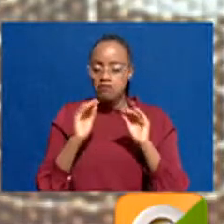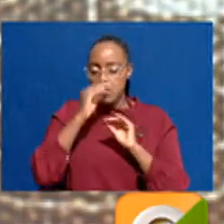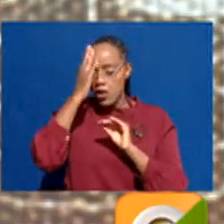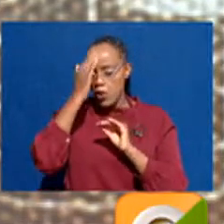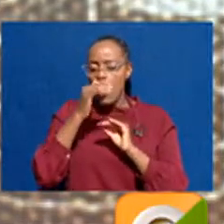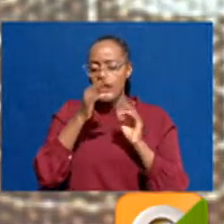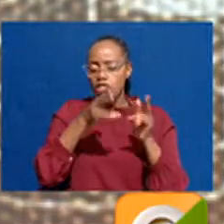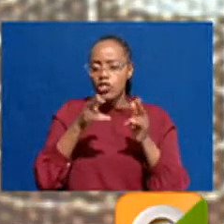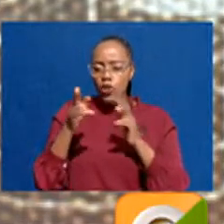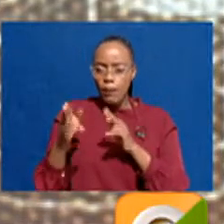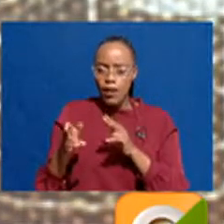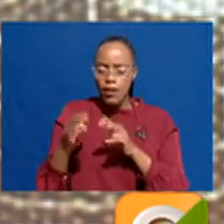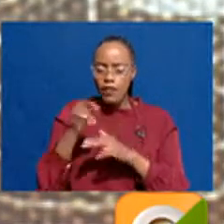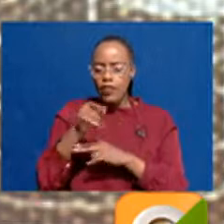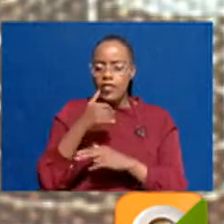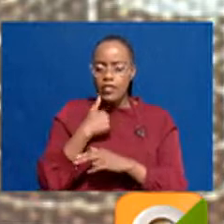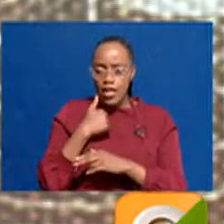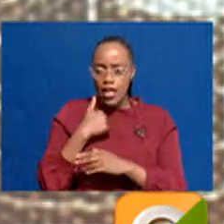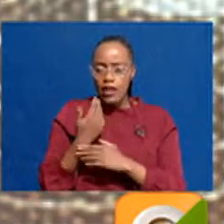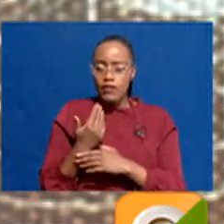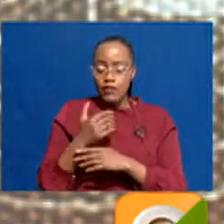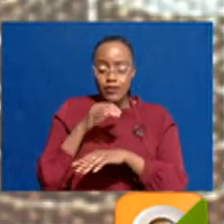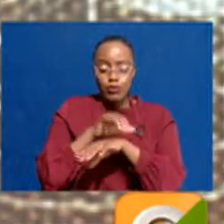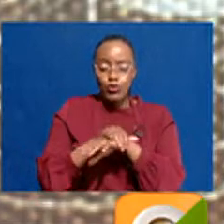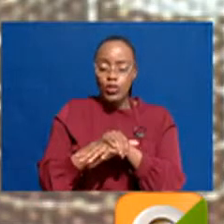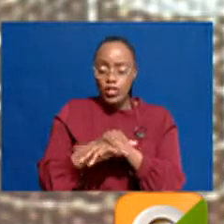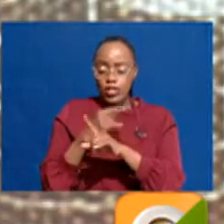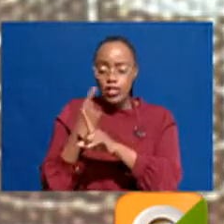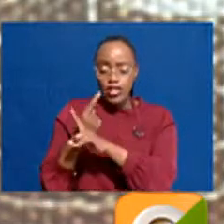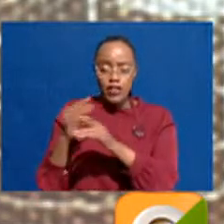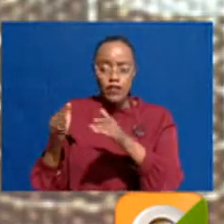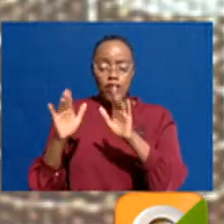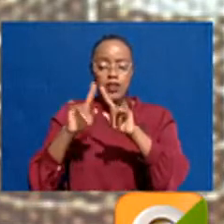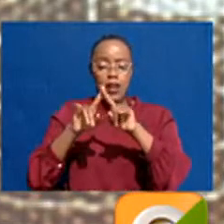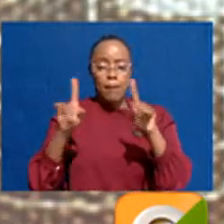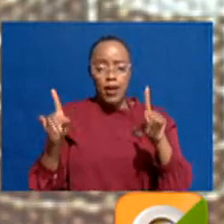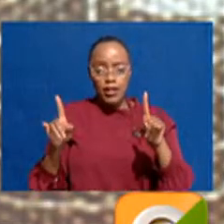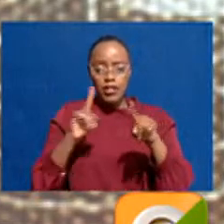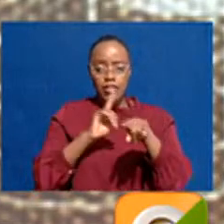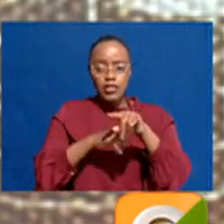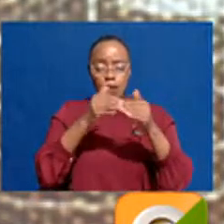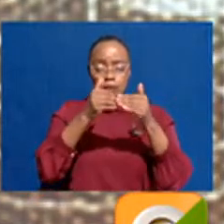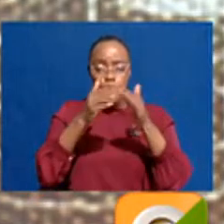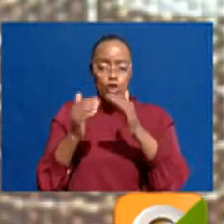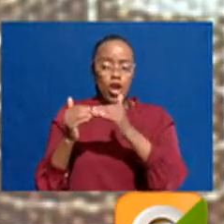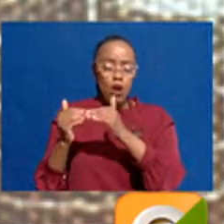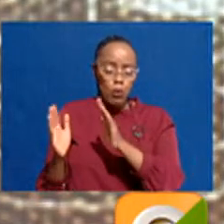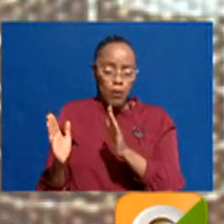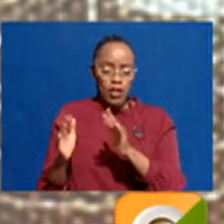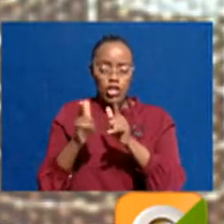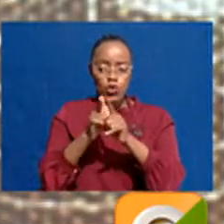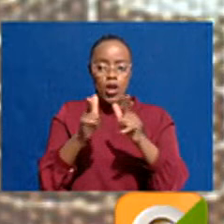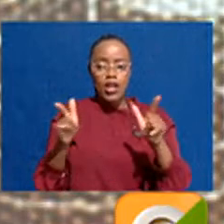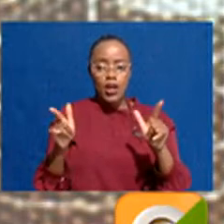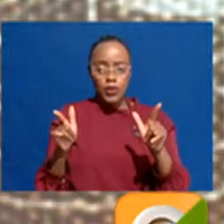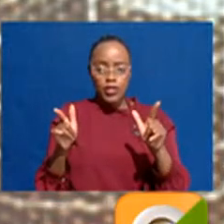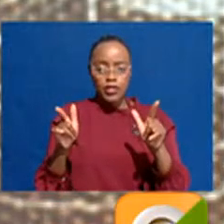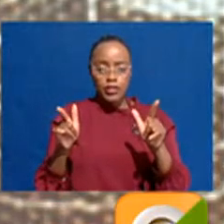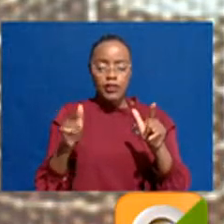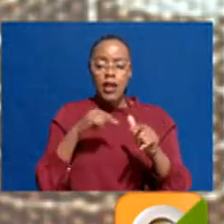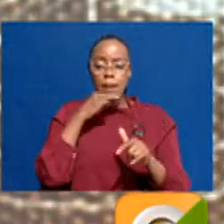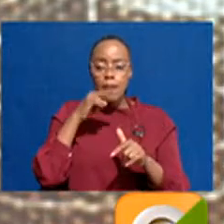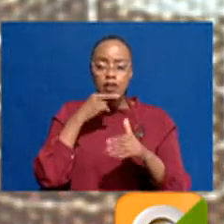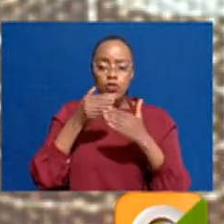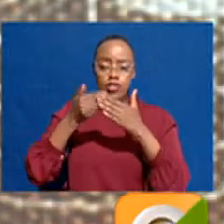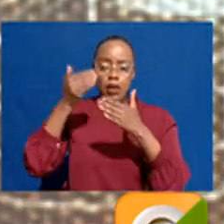tendency normally is that budget will be exhausted anyway, mm-hmm. right? So by opening it up, you're allowing, as I